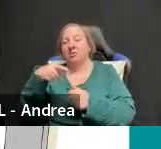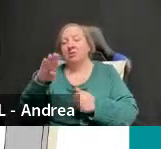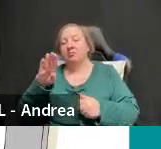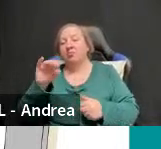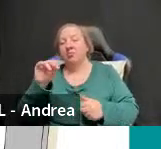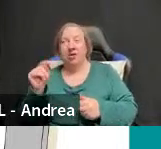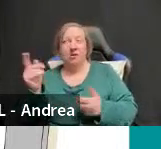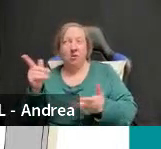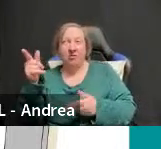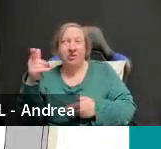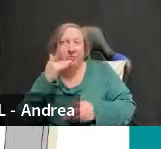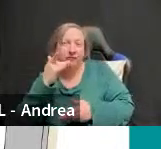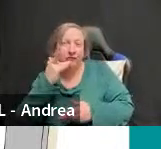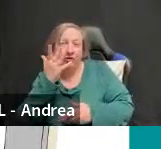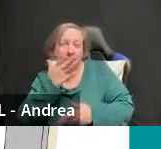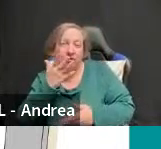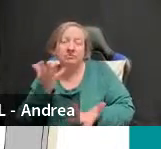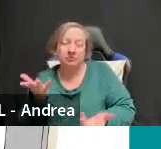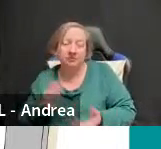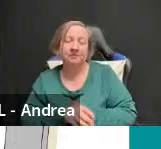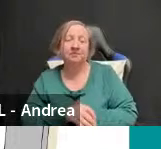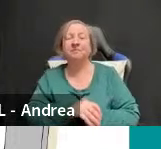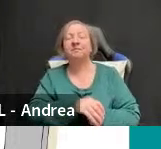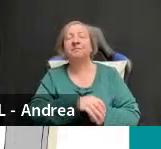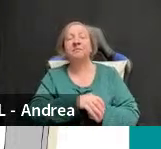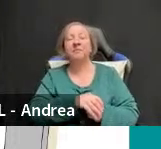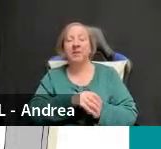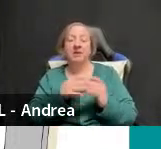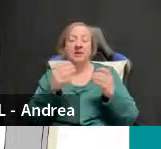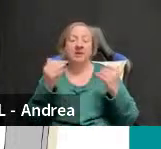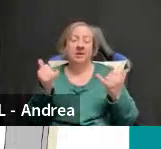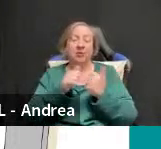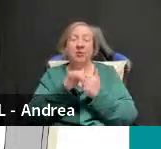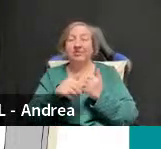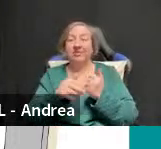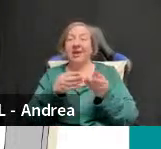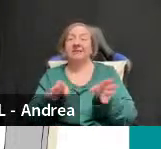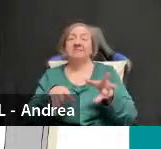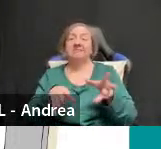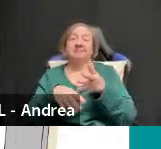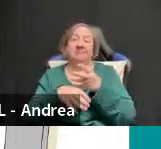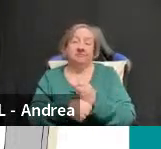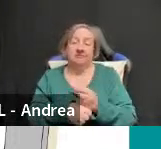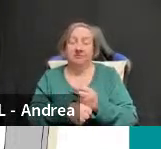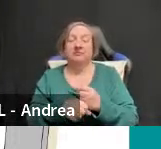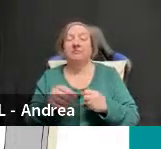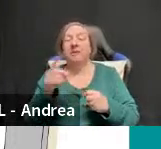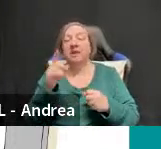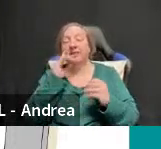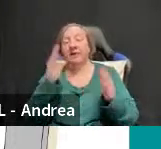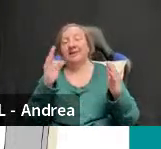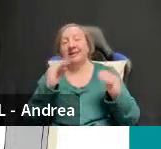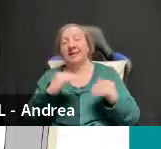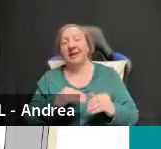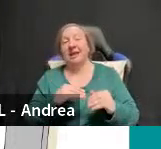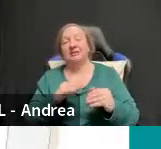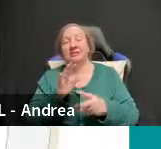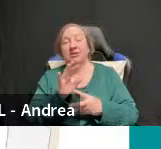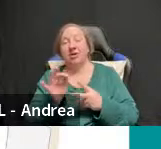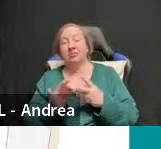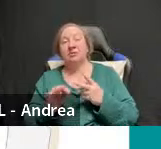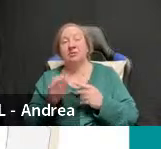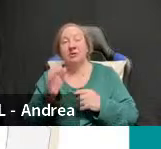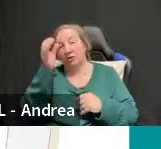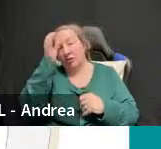preferences are. So with that overview, I think we can go to the next option,